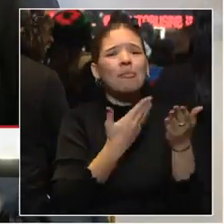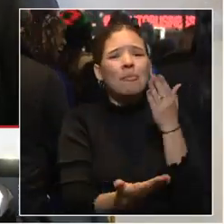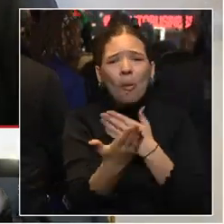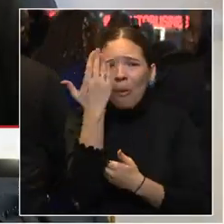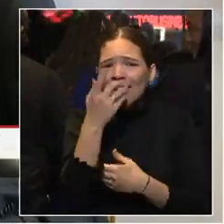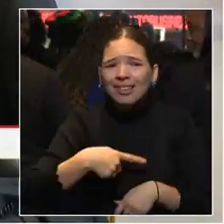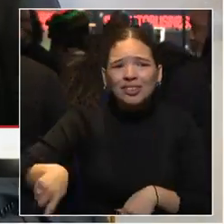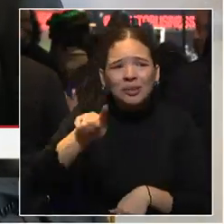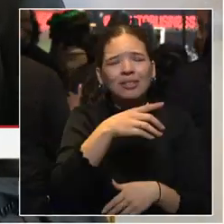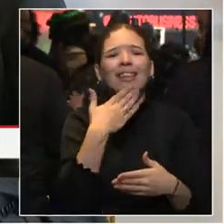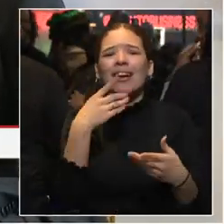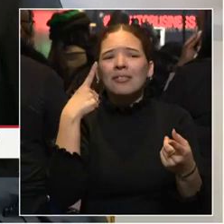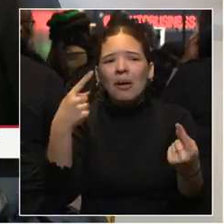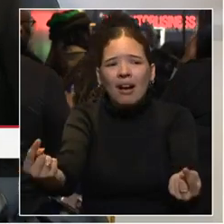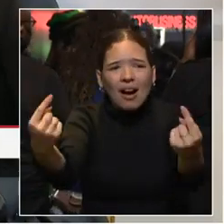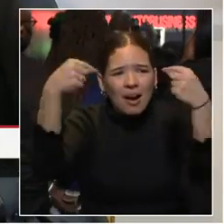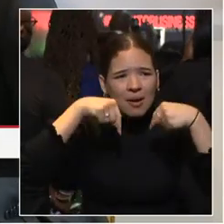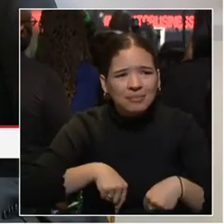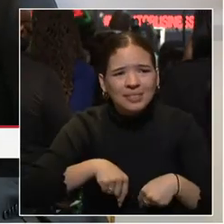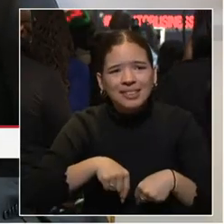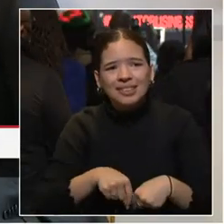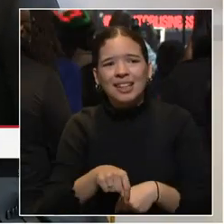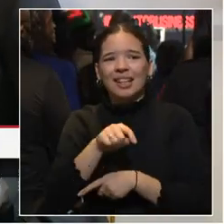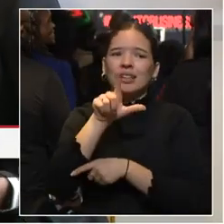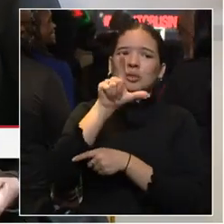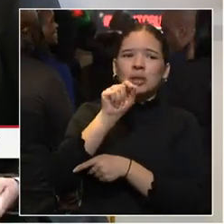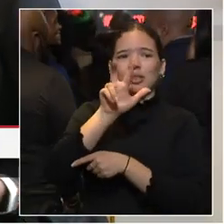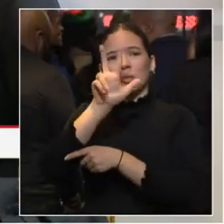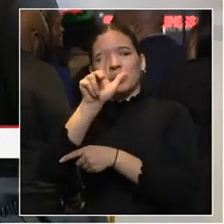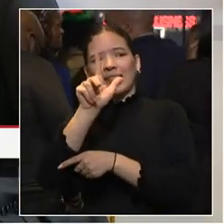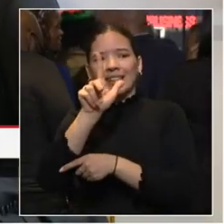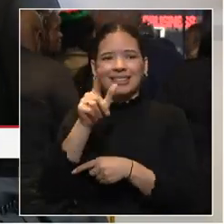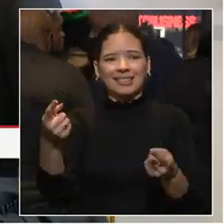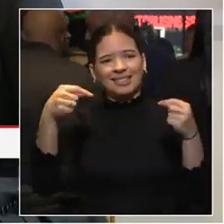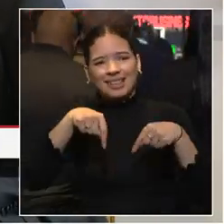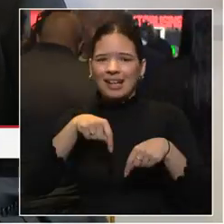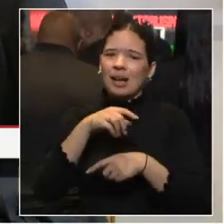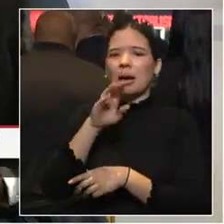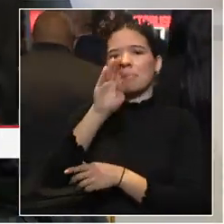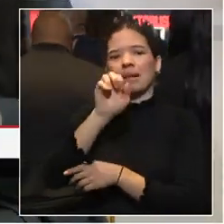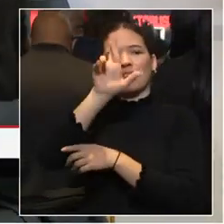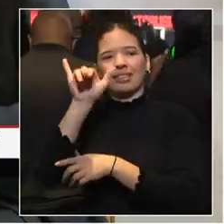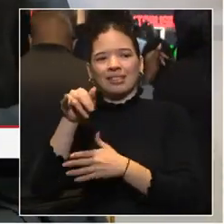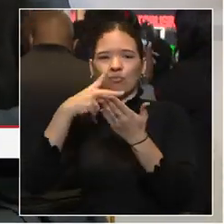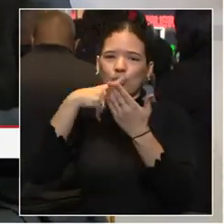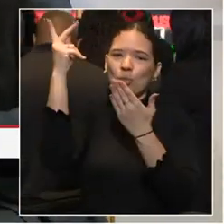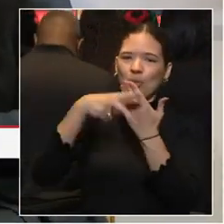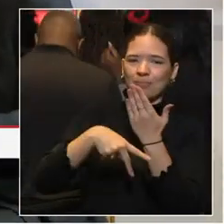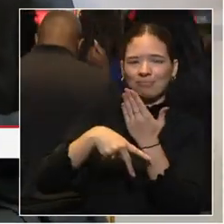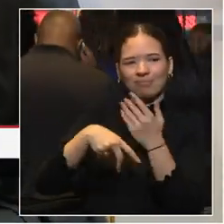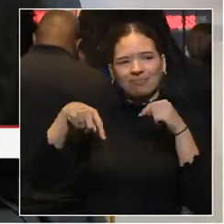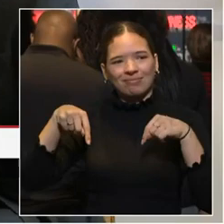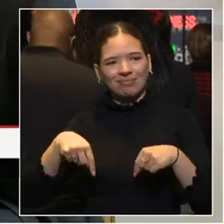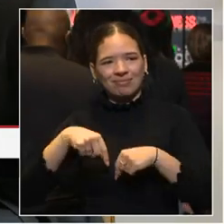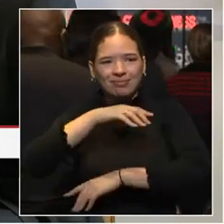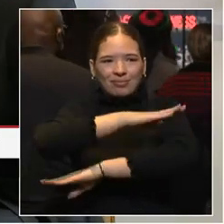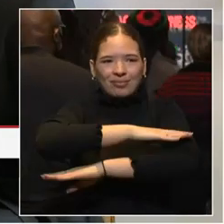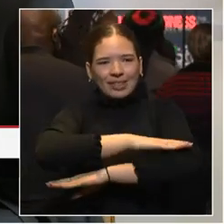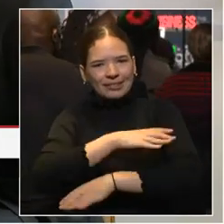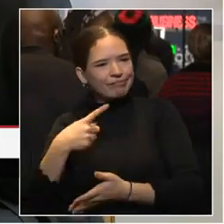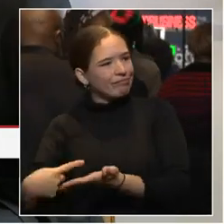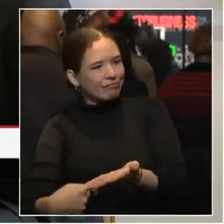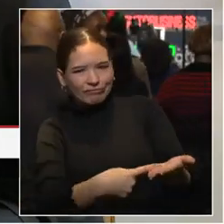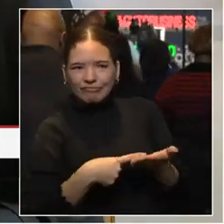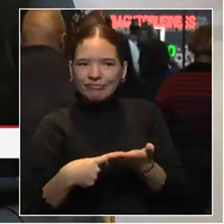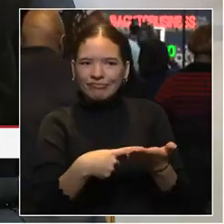the 2023 Marion Barry Summer Youth Employment Program Application Launch Table Talk. Again, I am Eric Curry III. This is my co-host,